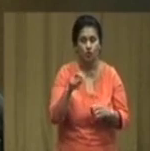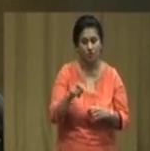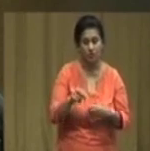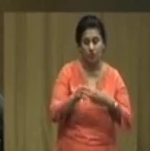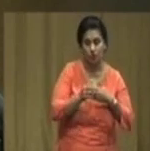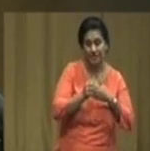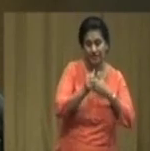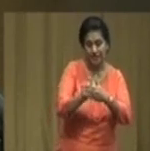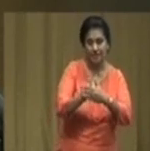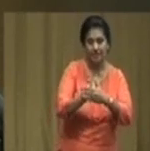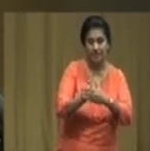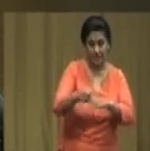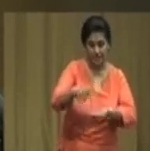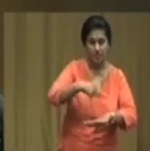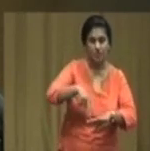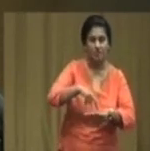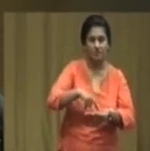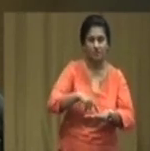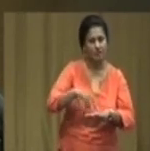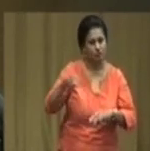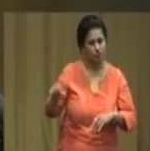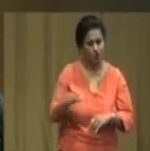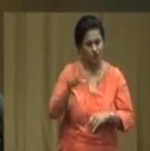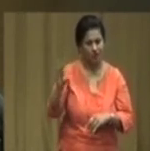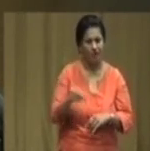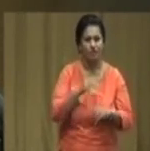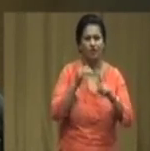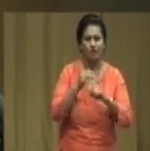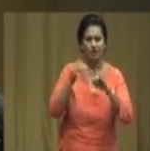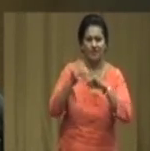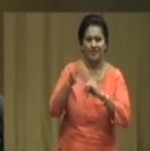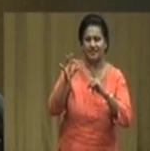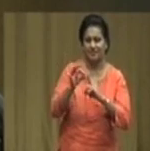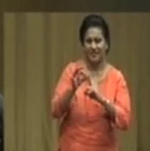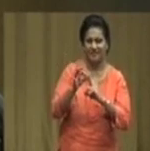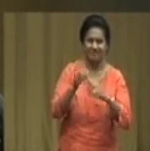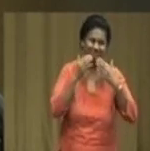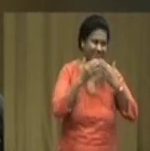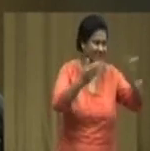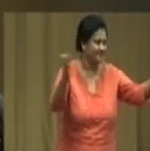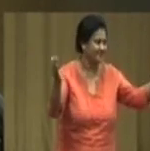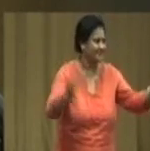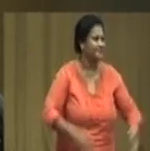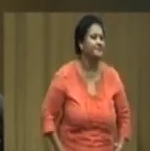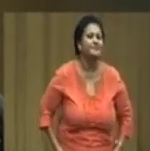OER in this region, it has to be the University of the South Pacific. Thank you very much.